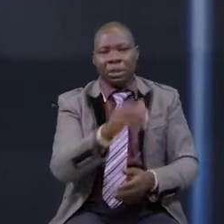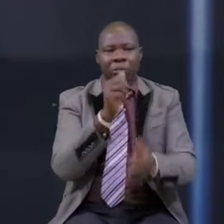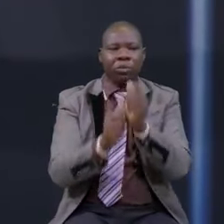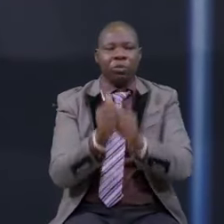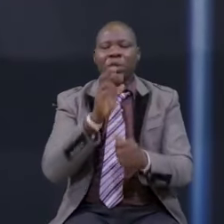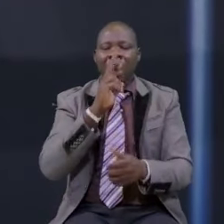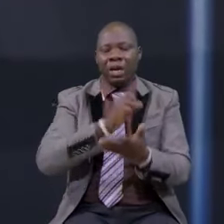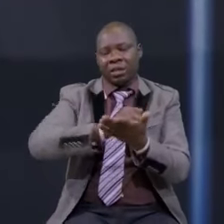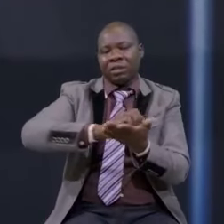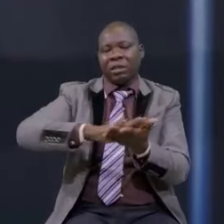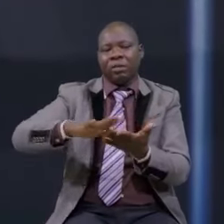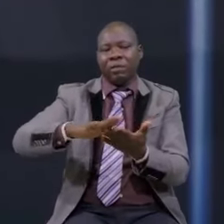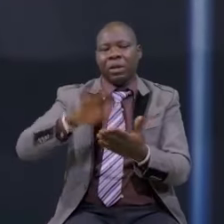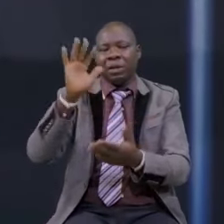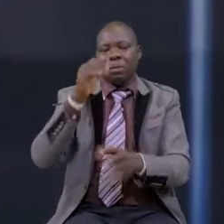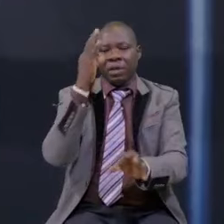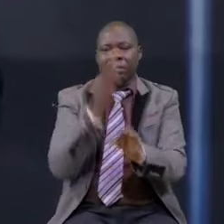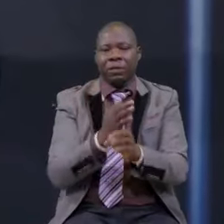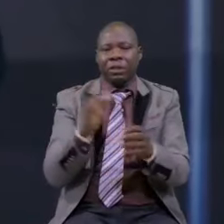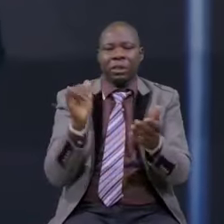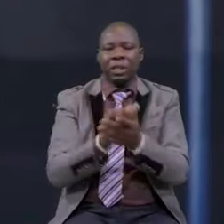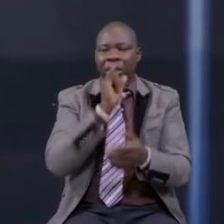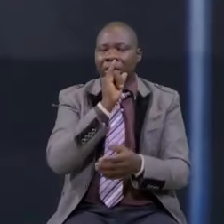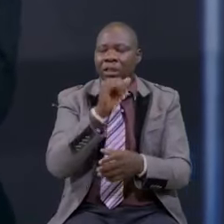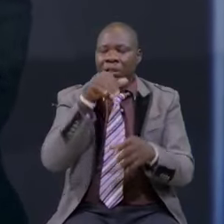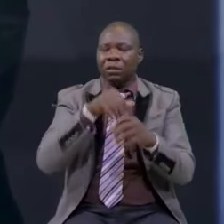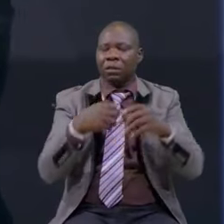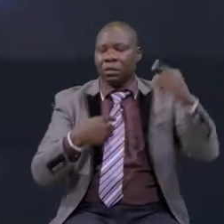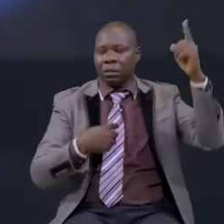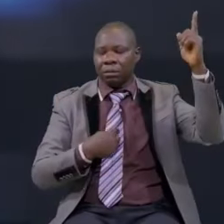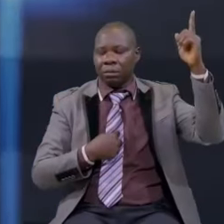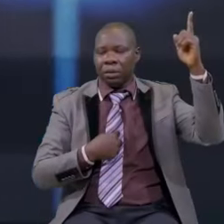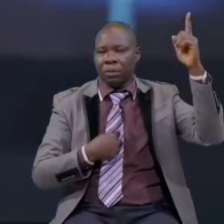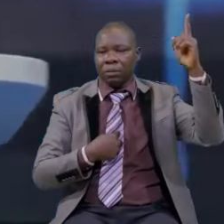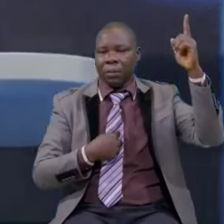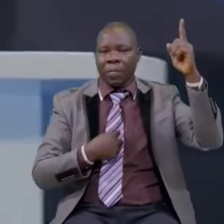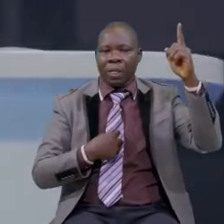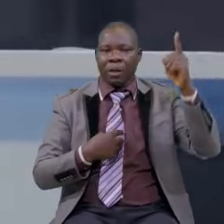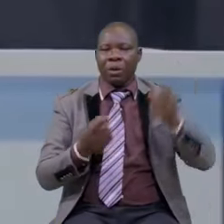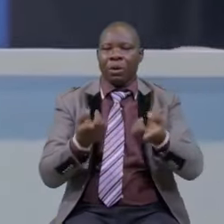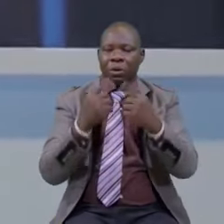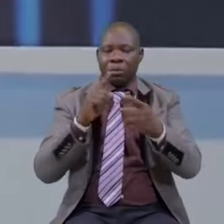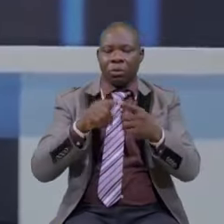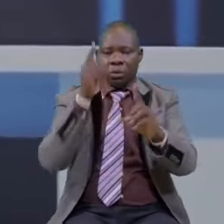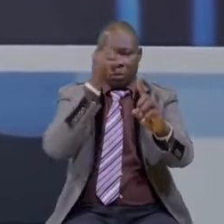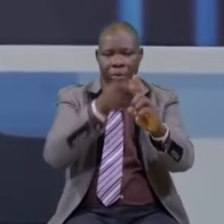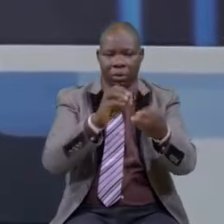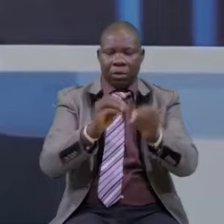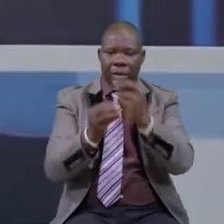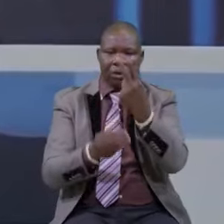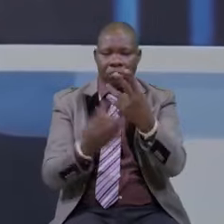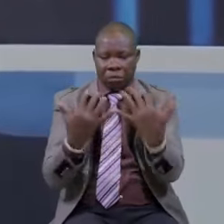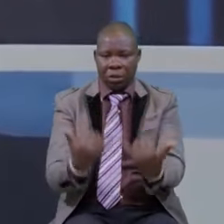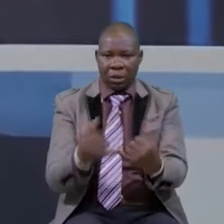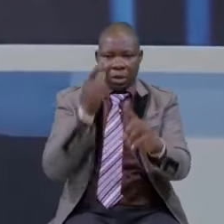are sanctified by faith that is in me. We're coming to point number two now. Point number two,